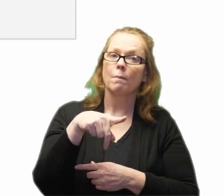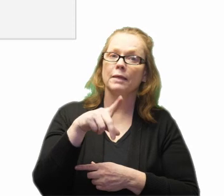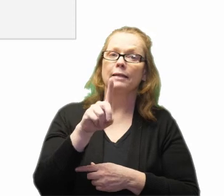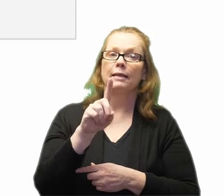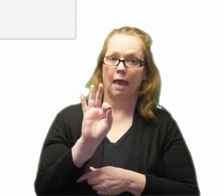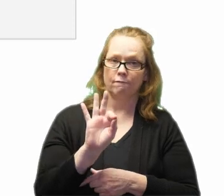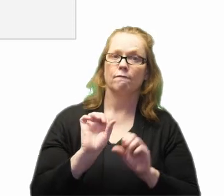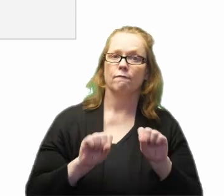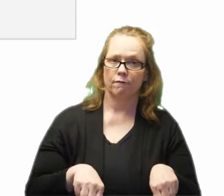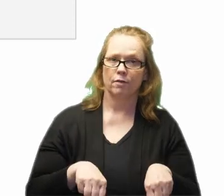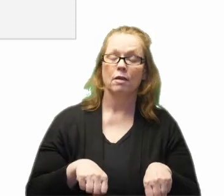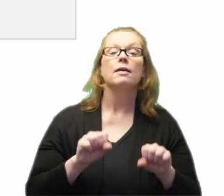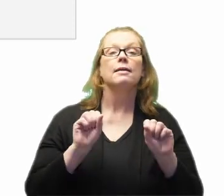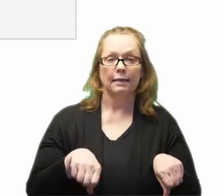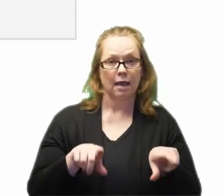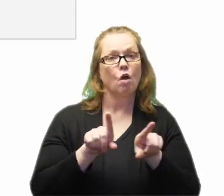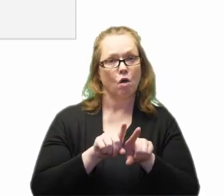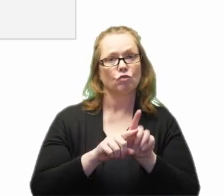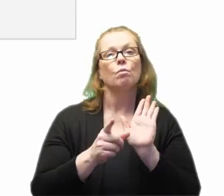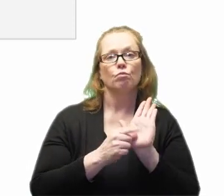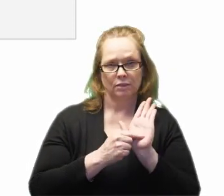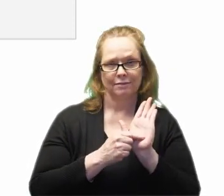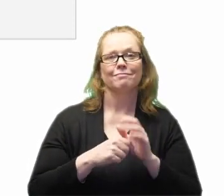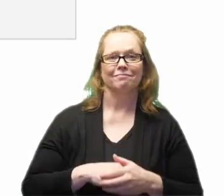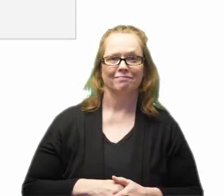PDF. You can also print.